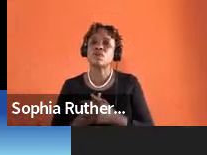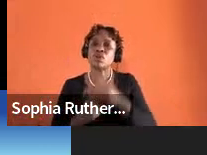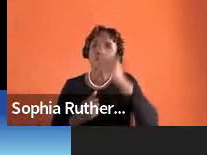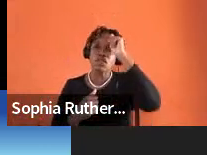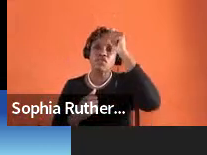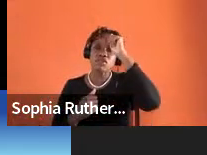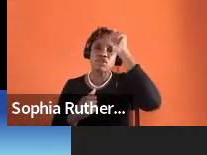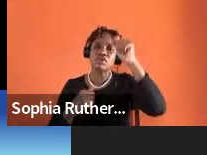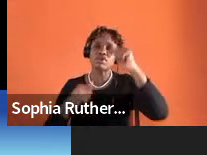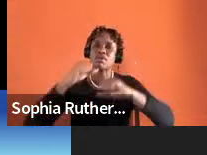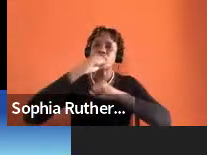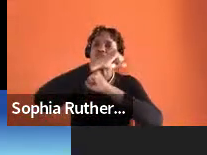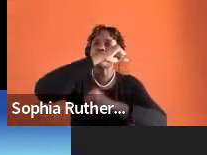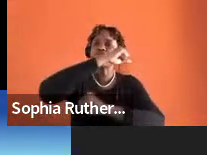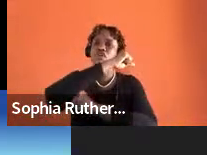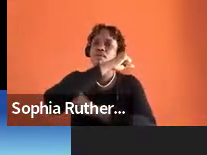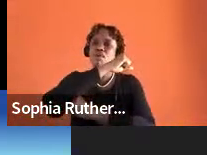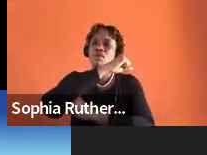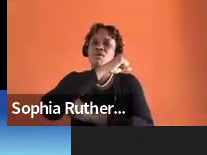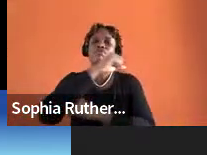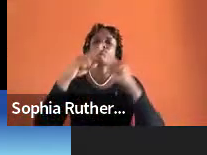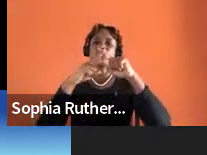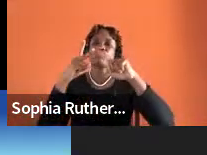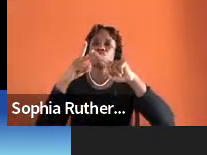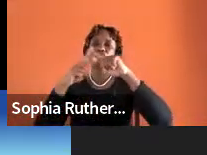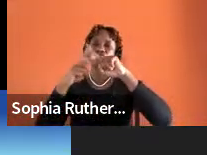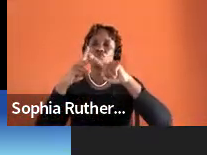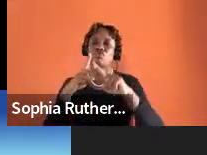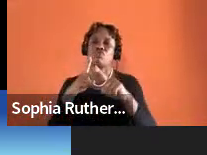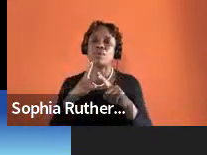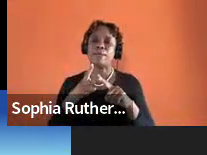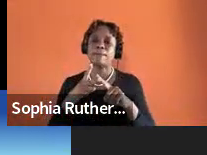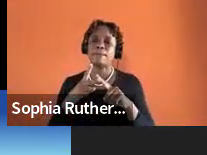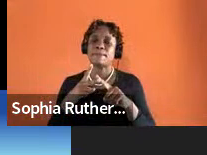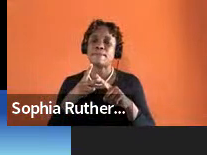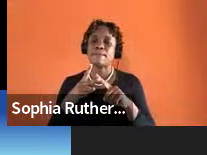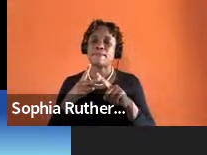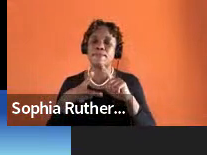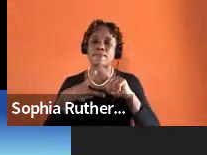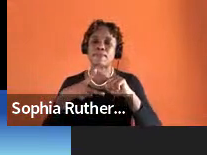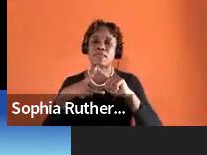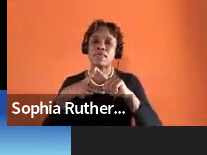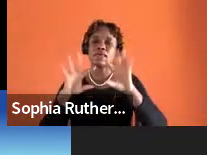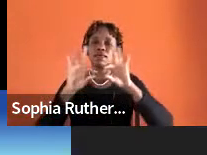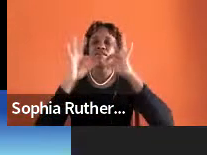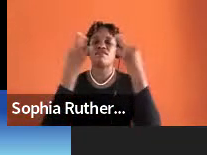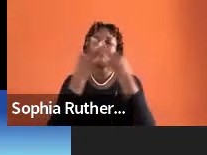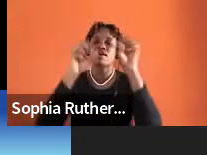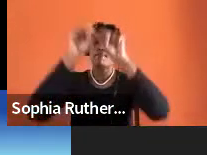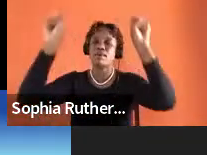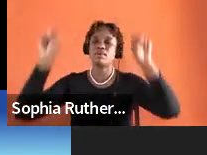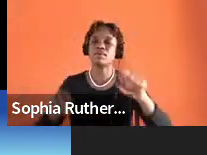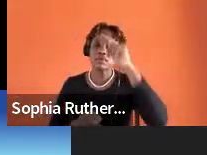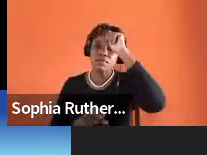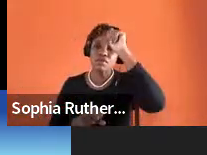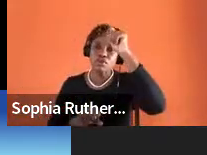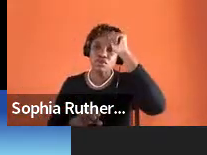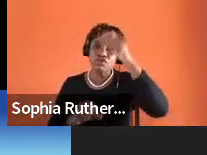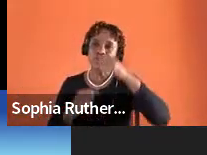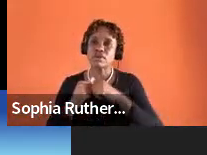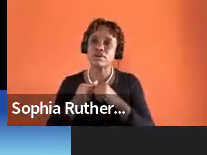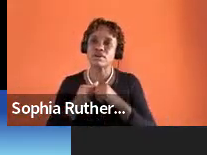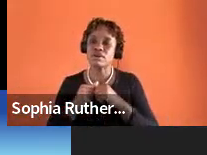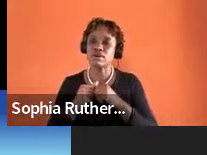was used in the study, 2 theoretical frameworks were explored. One is the family system theory, which basically posits